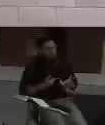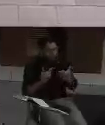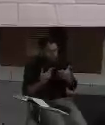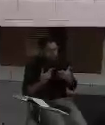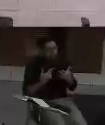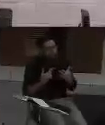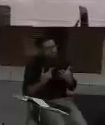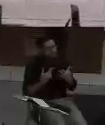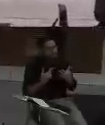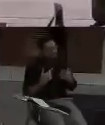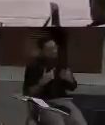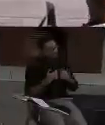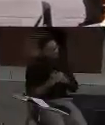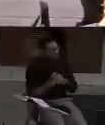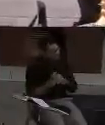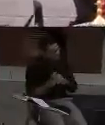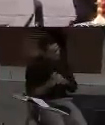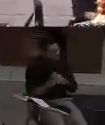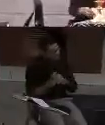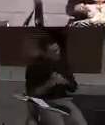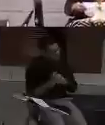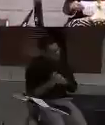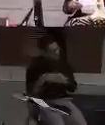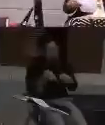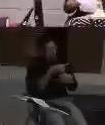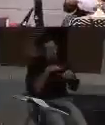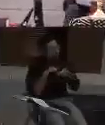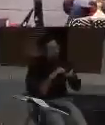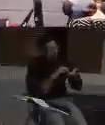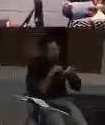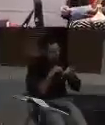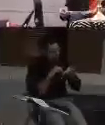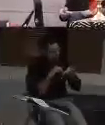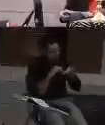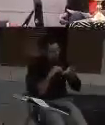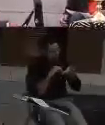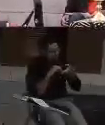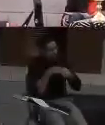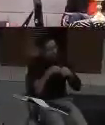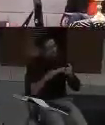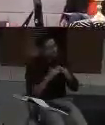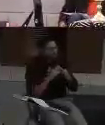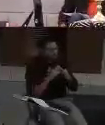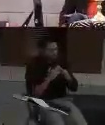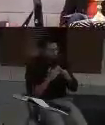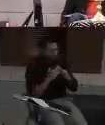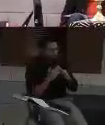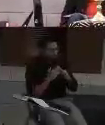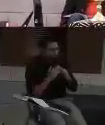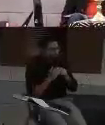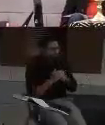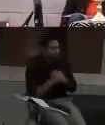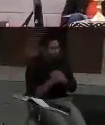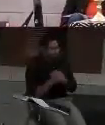our presence and our being drawn together in community. Let us go to God in